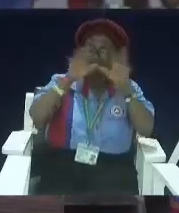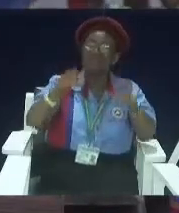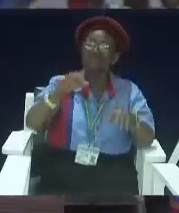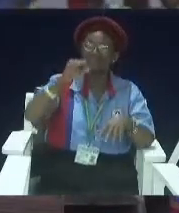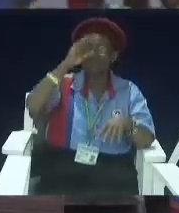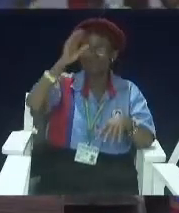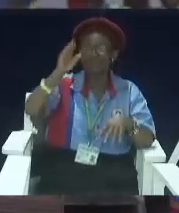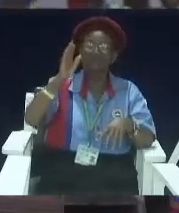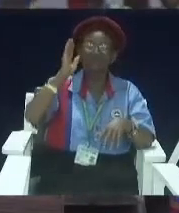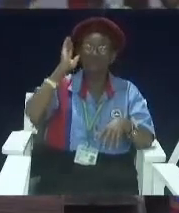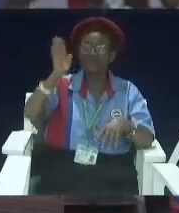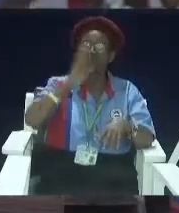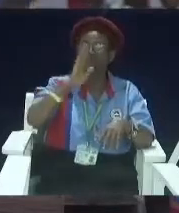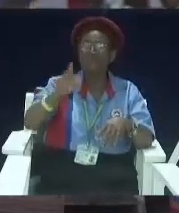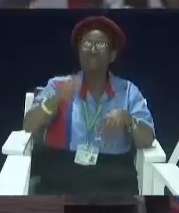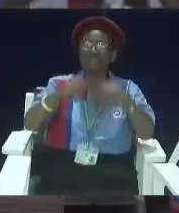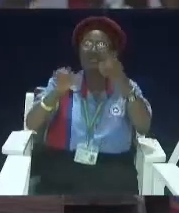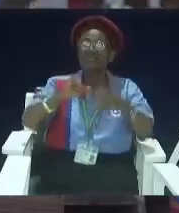will be going higher